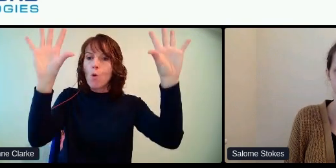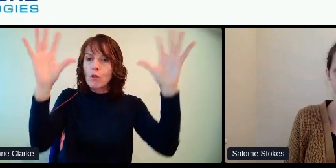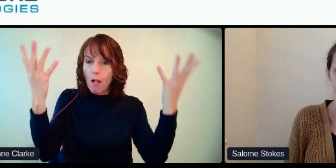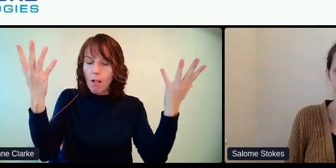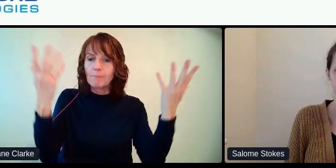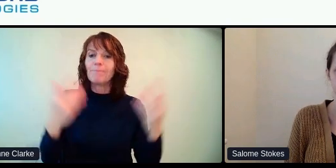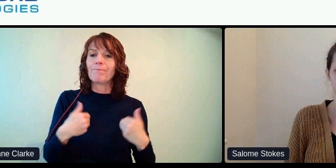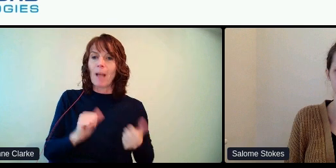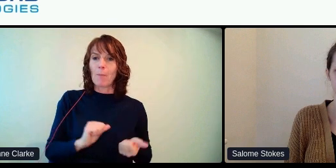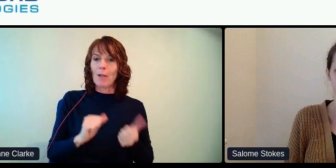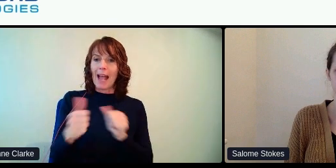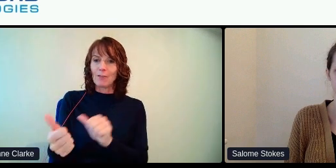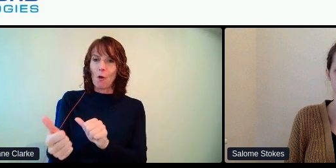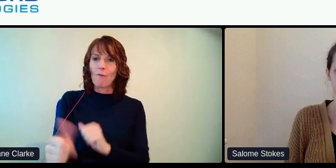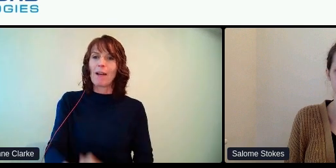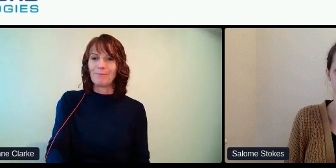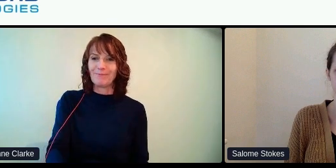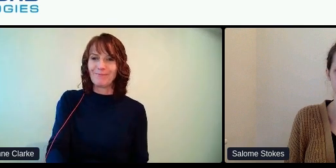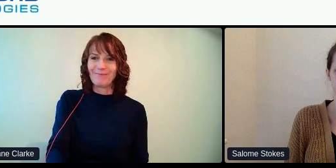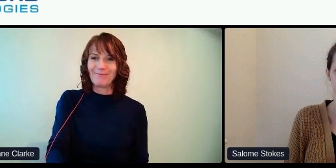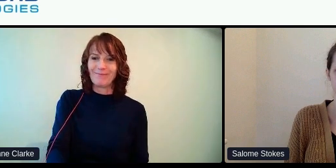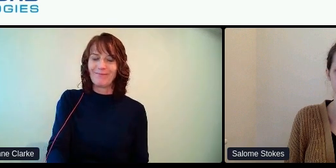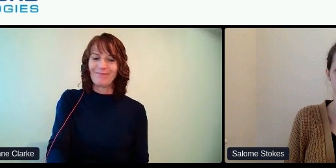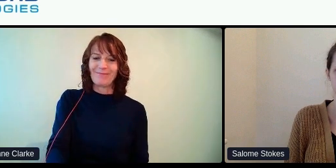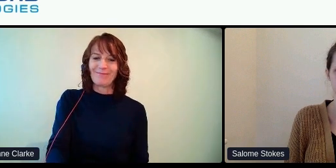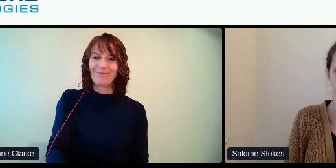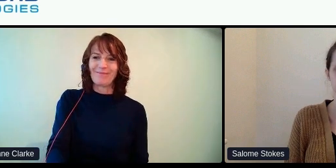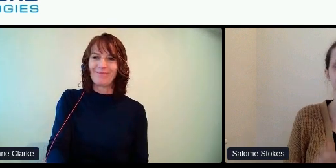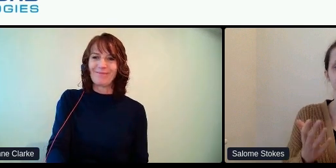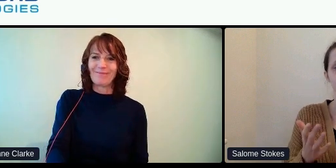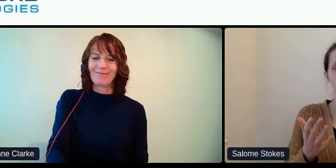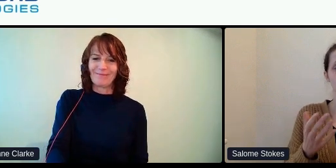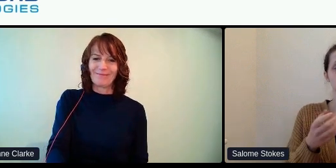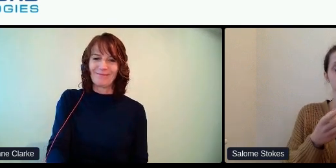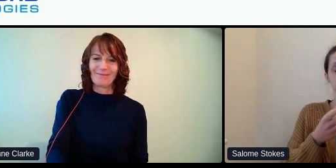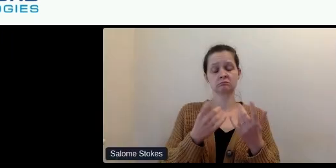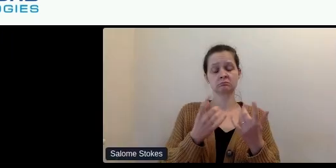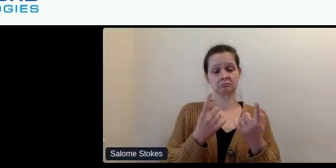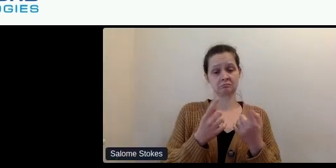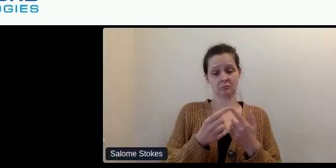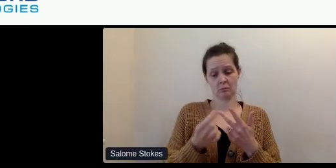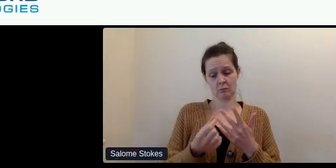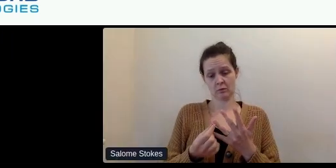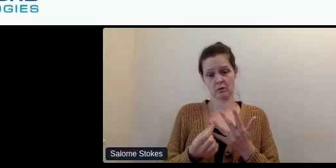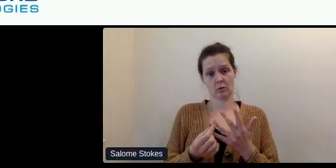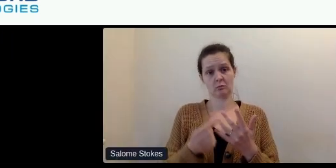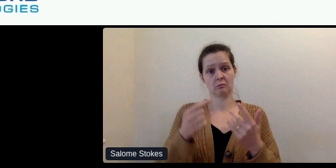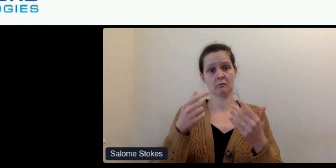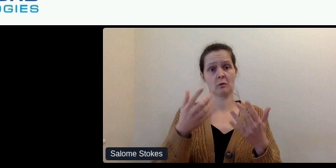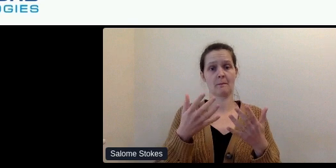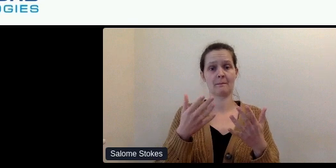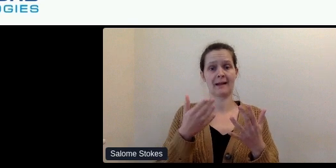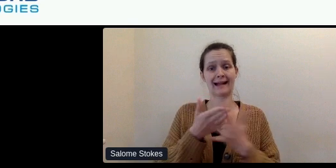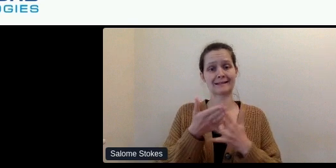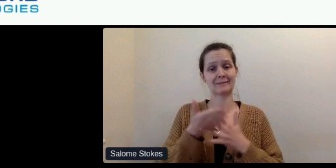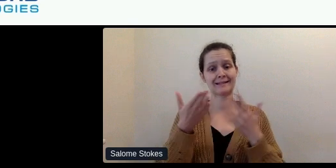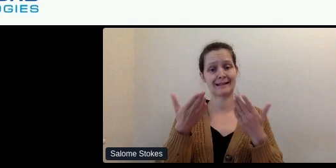thing. In terms of the outputs that you can get from AccessibilityNow, there are various